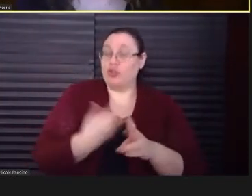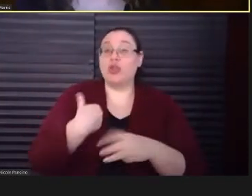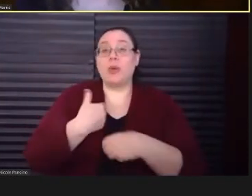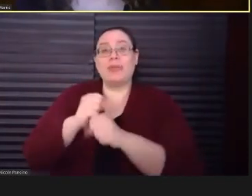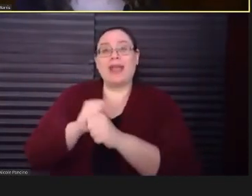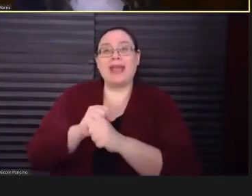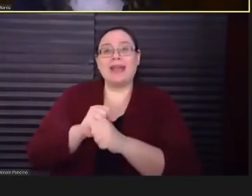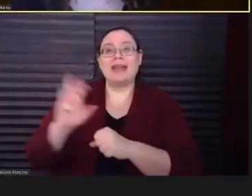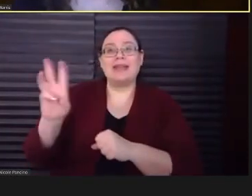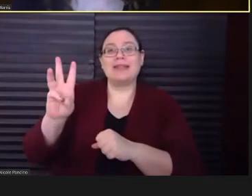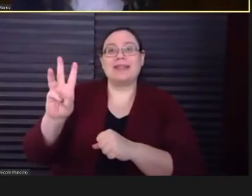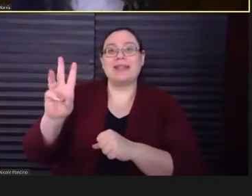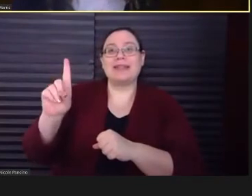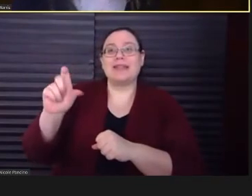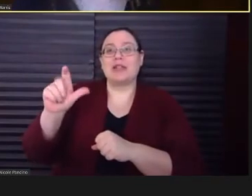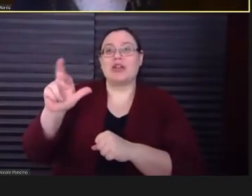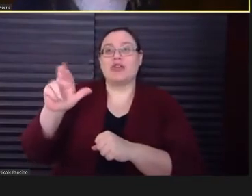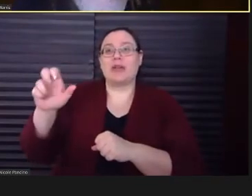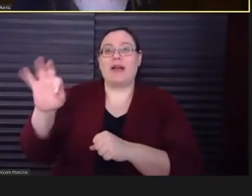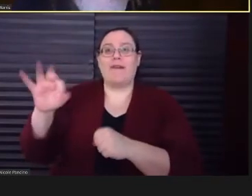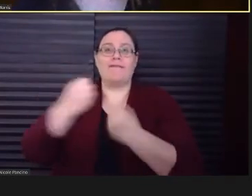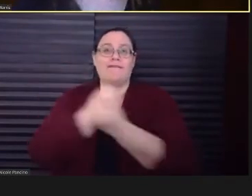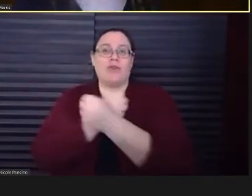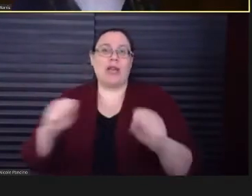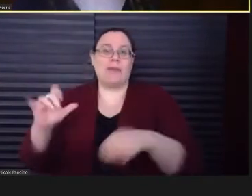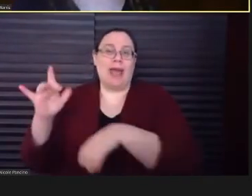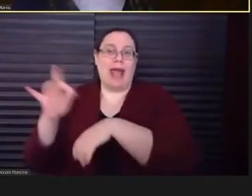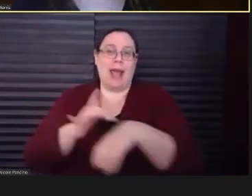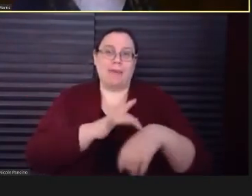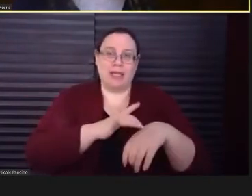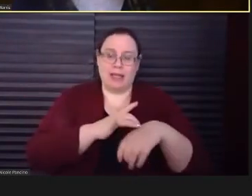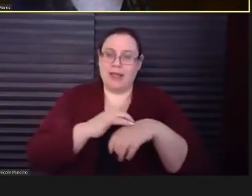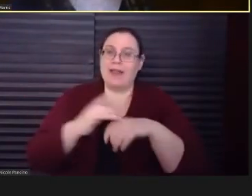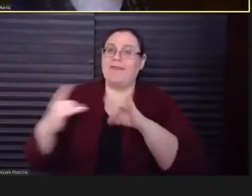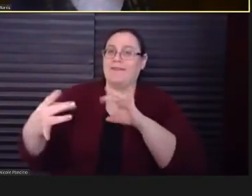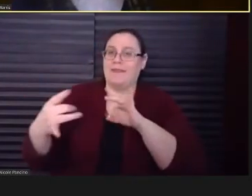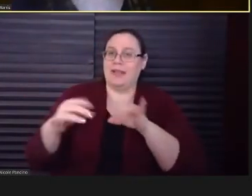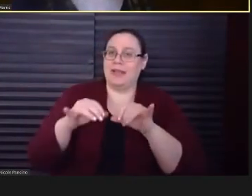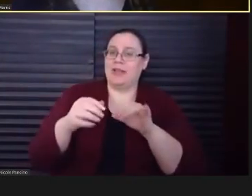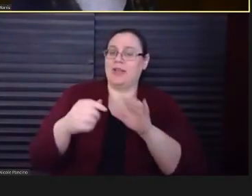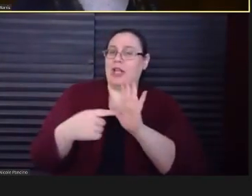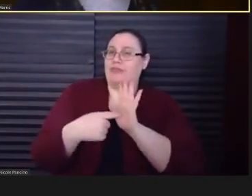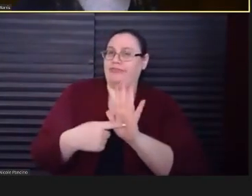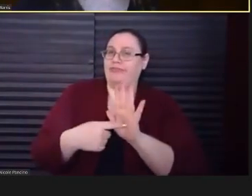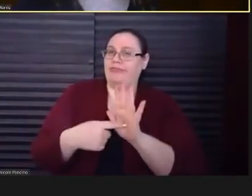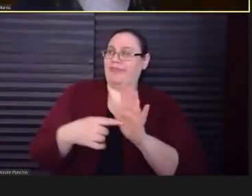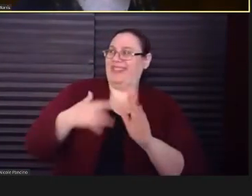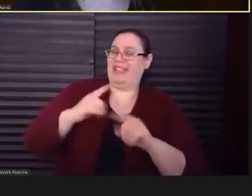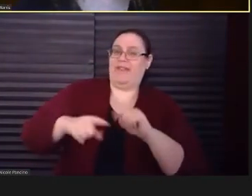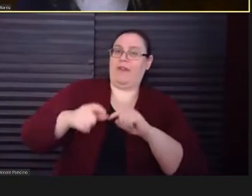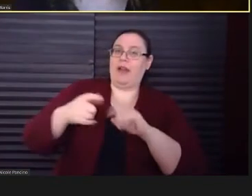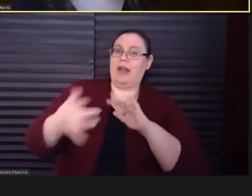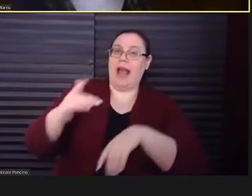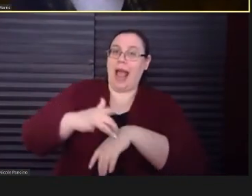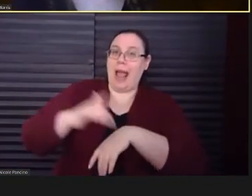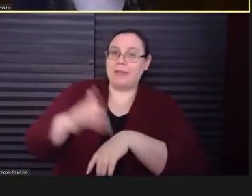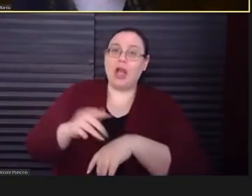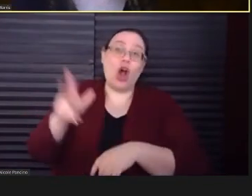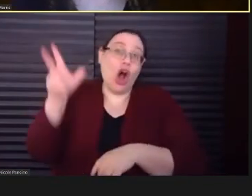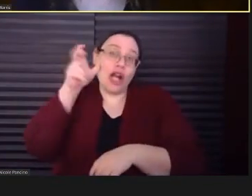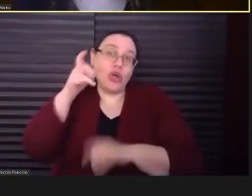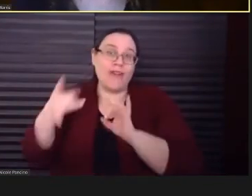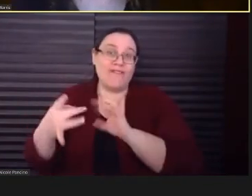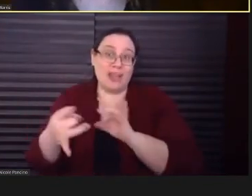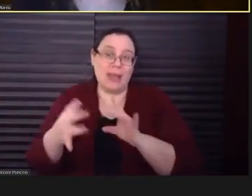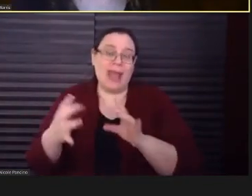of freedom haptic force feedback device that simulates the different kinds of haptic and auditory feedback you would receive